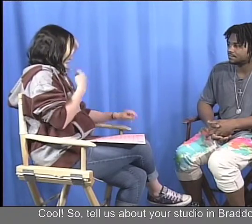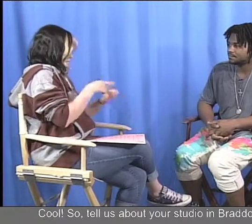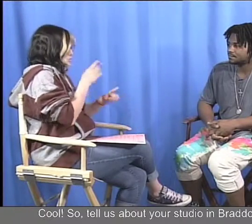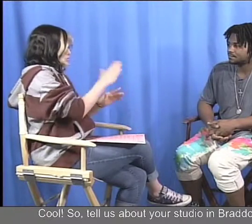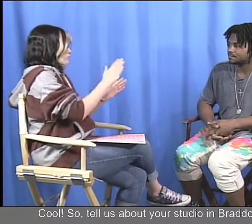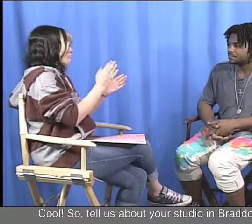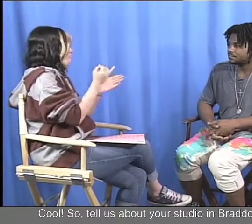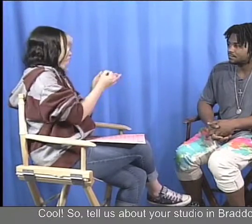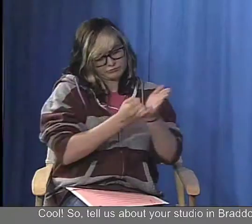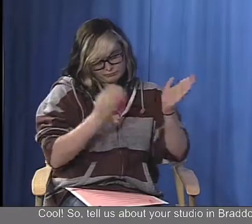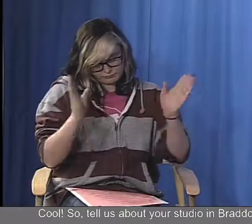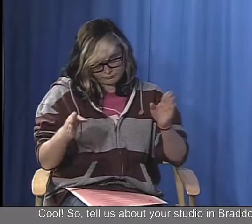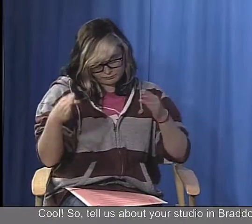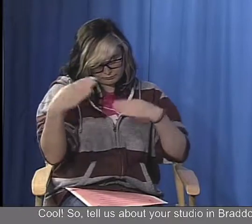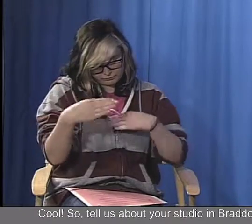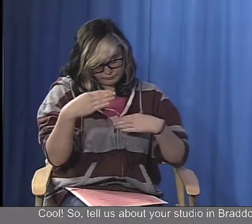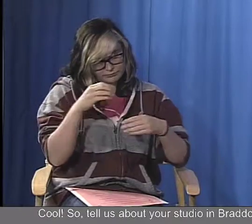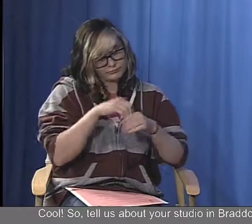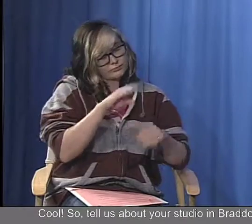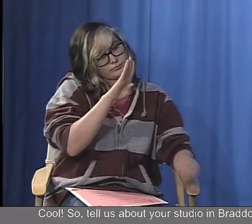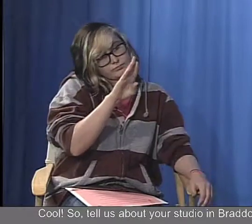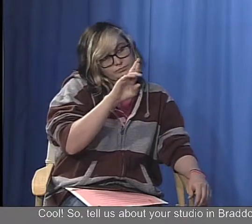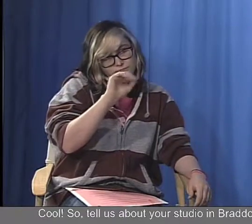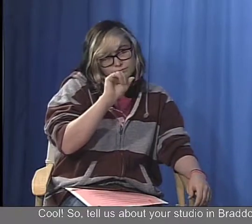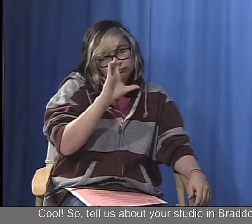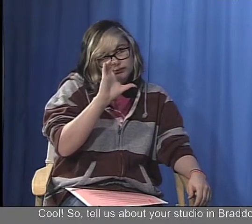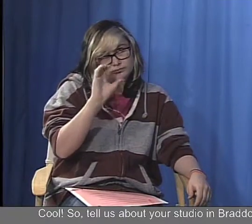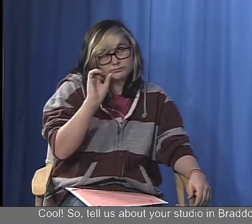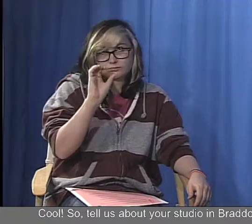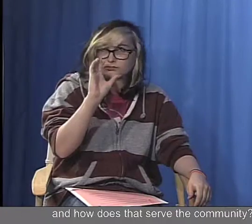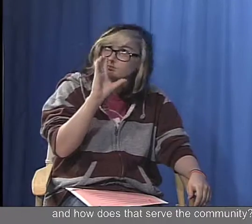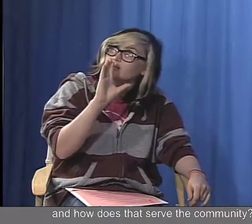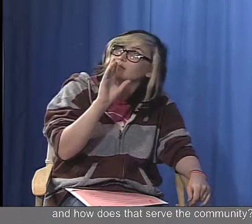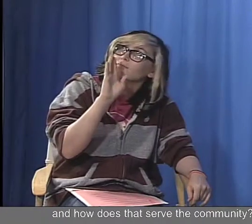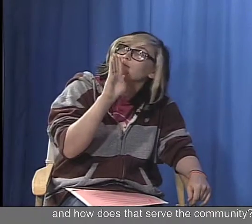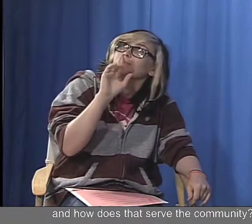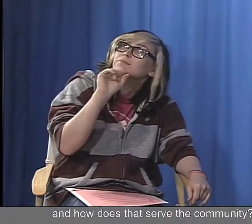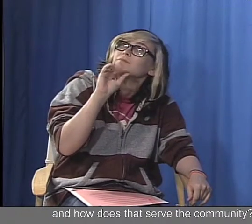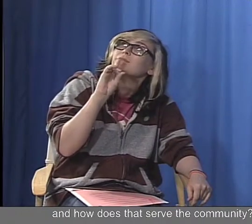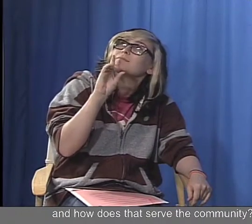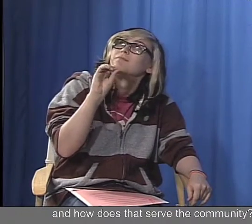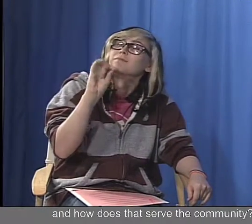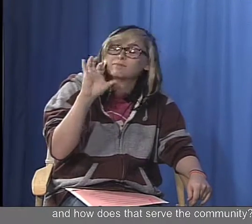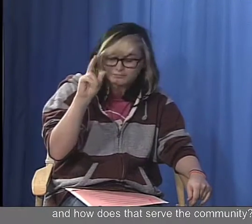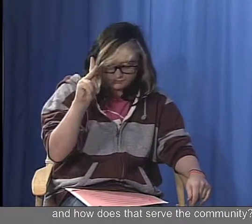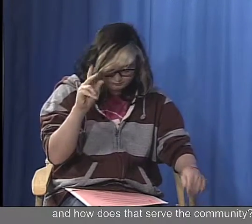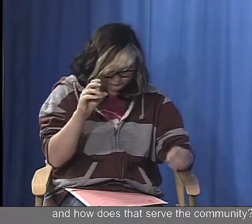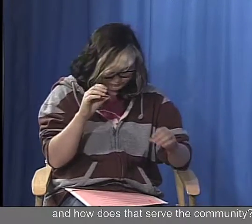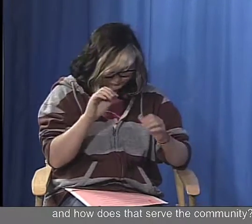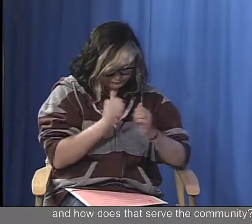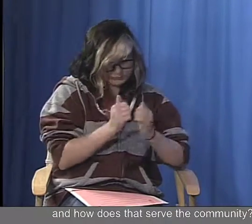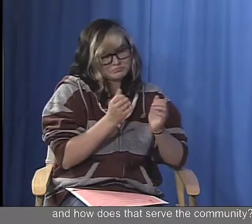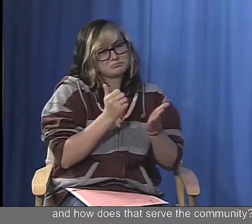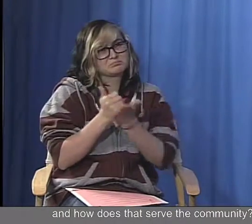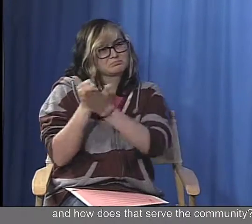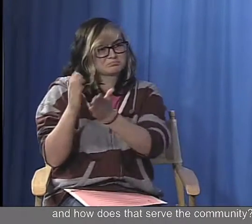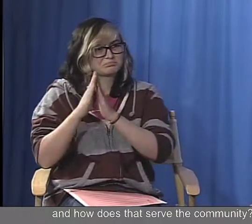Cool. So tell us about your studio in Braddock and how does that serve the community?